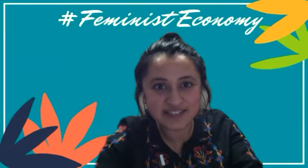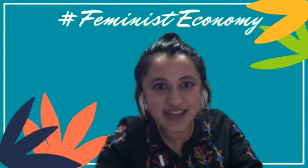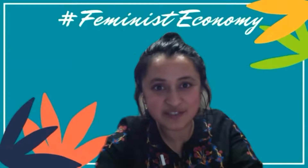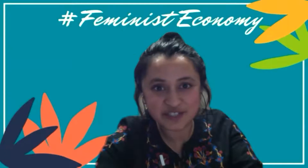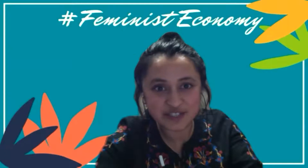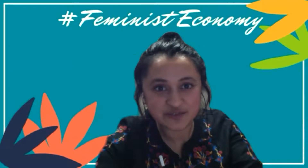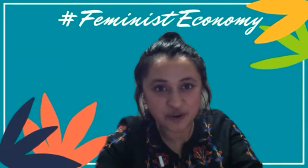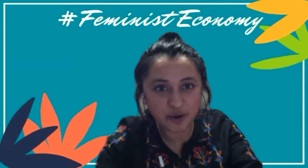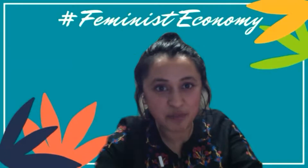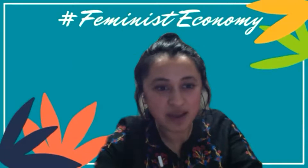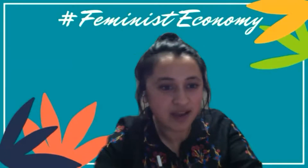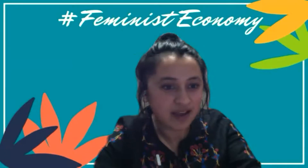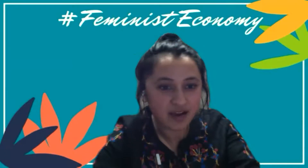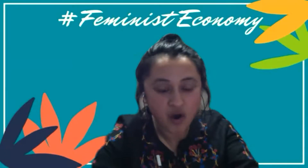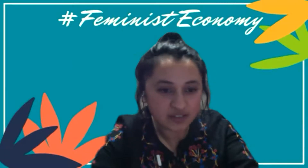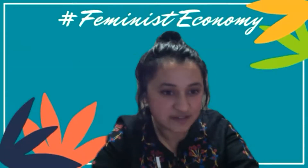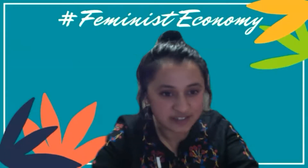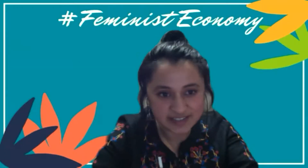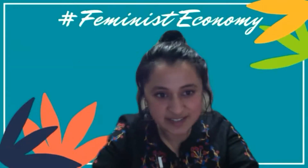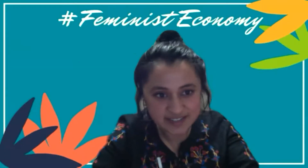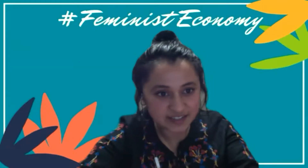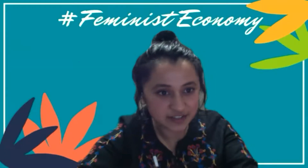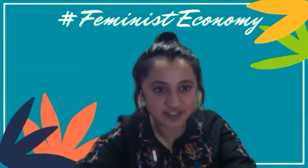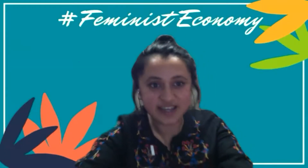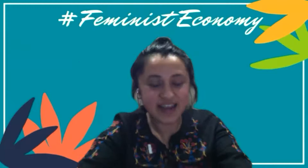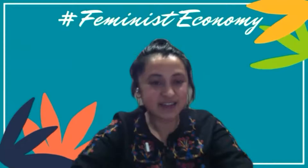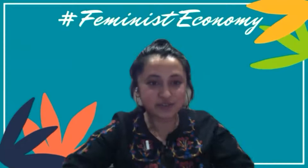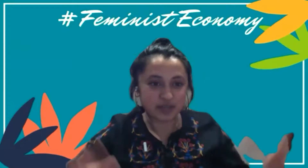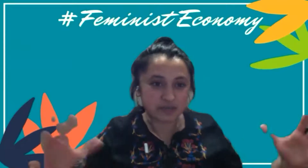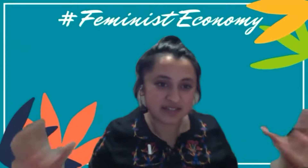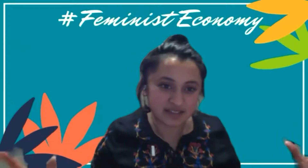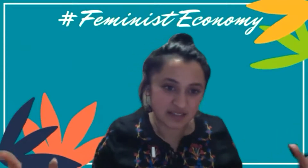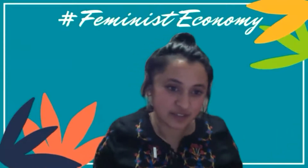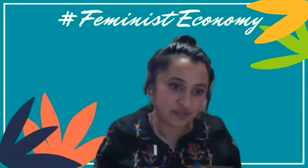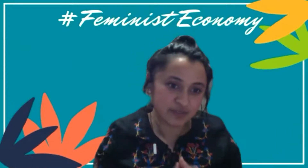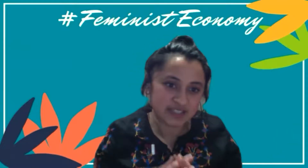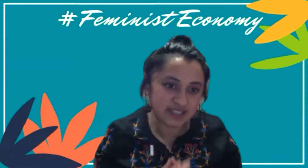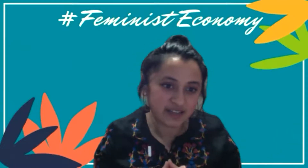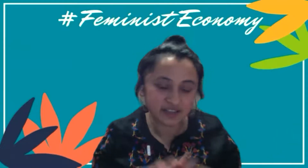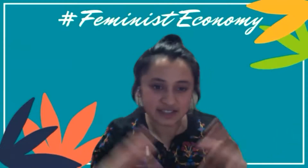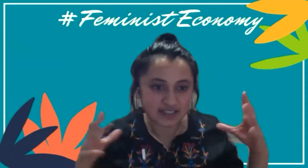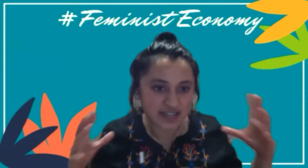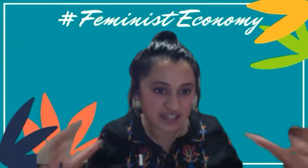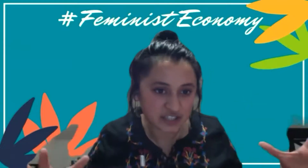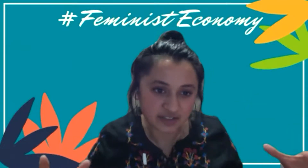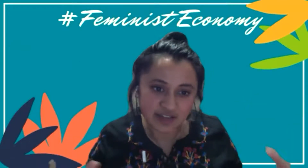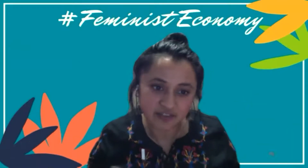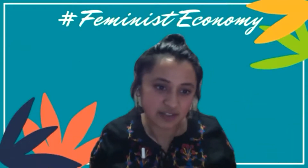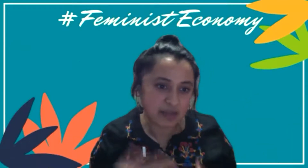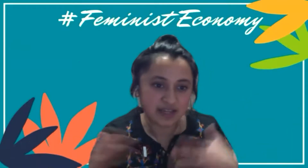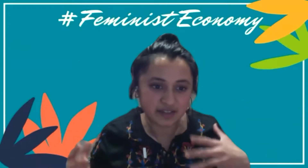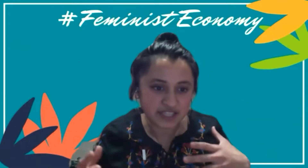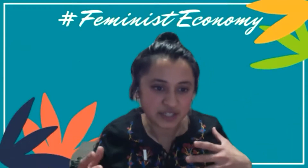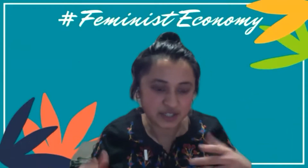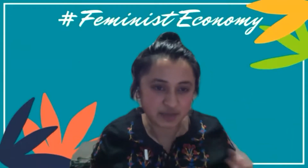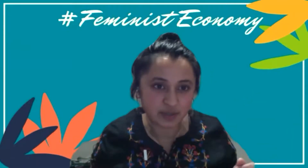feminist activists from all different sectors and doing amazing things from the state level to the national level and